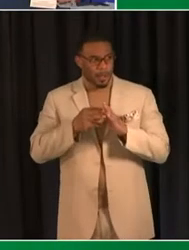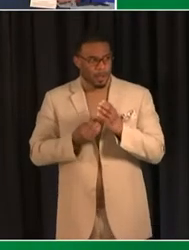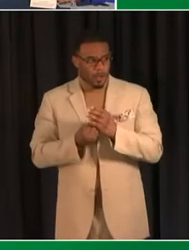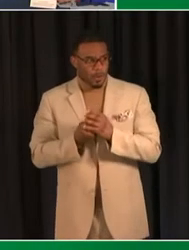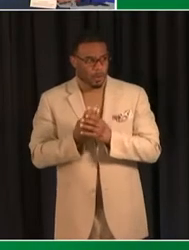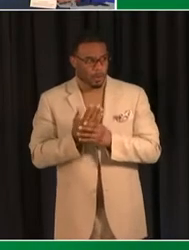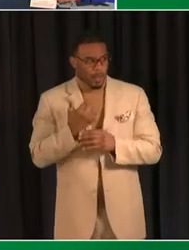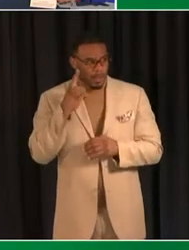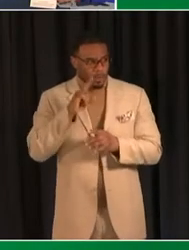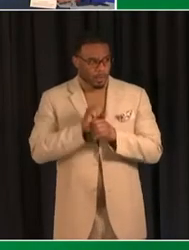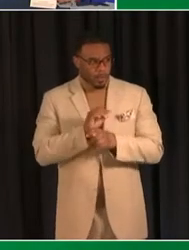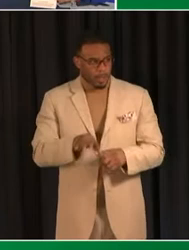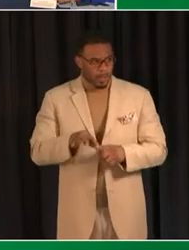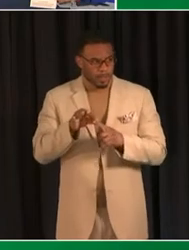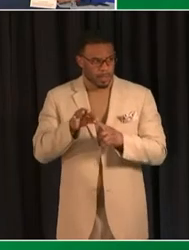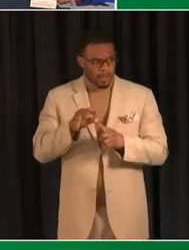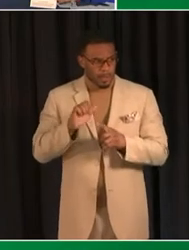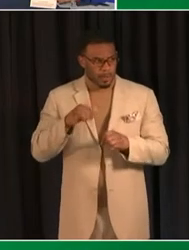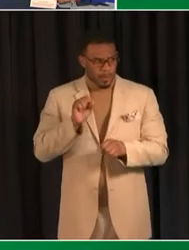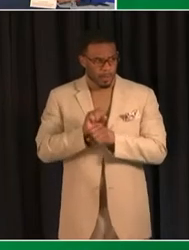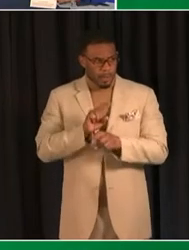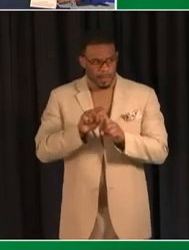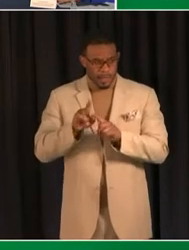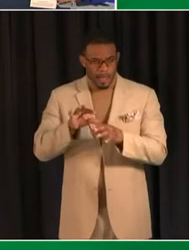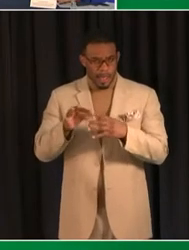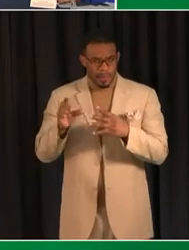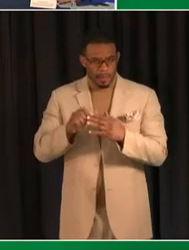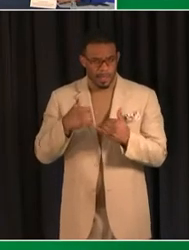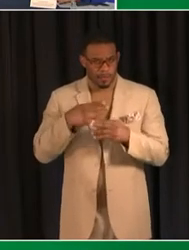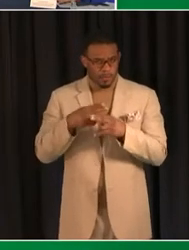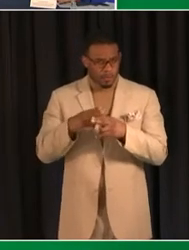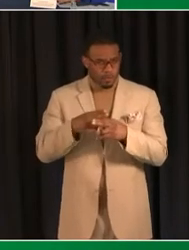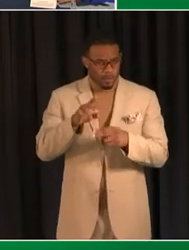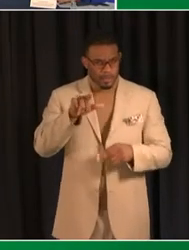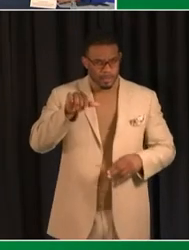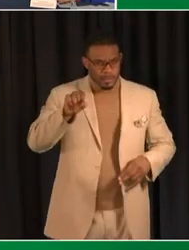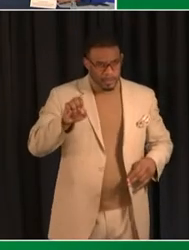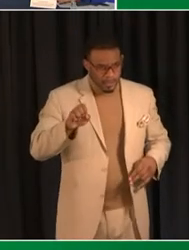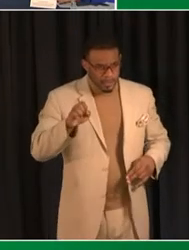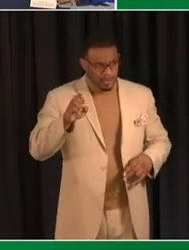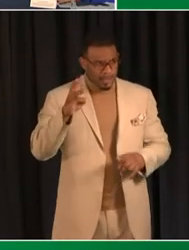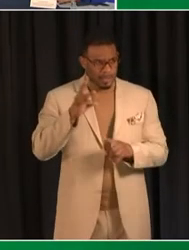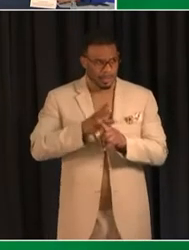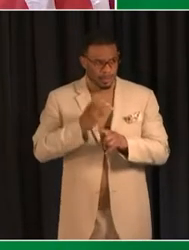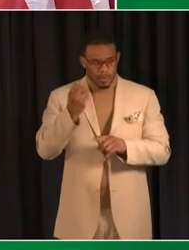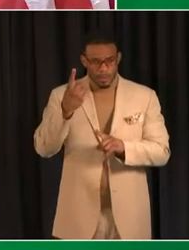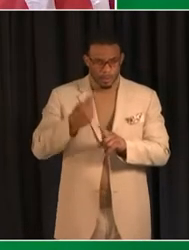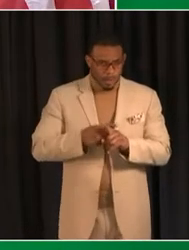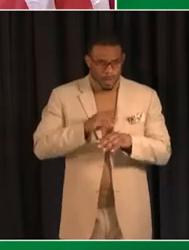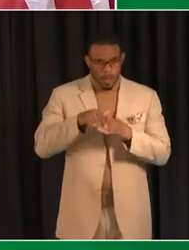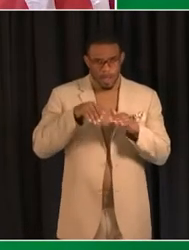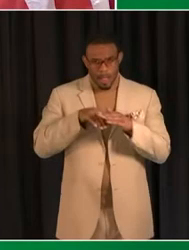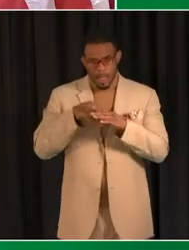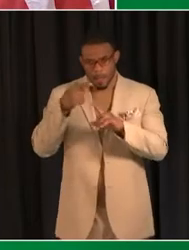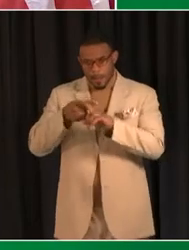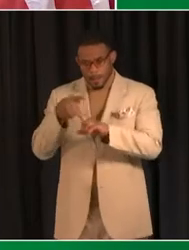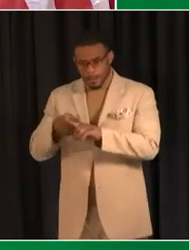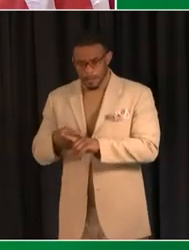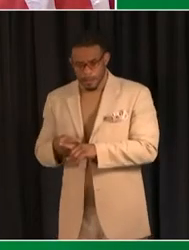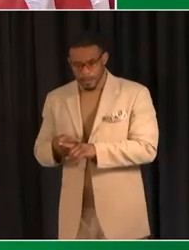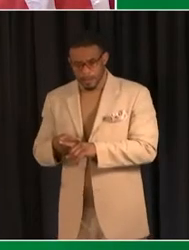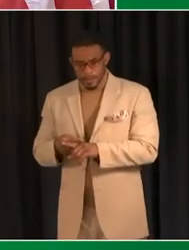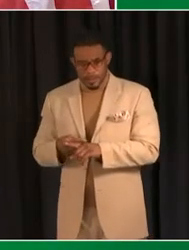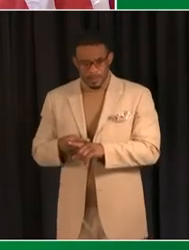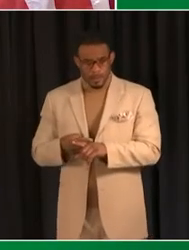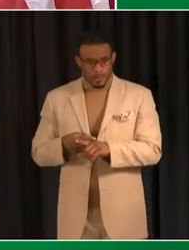grow and grow. I think what's really unique about WeWork is that option to have a short-term lease, that's 6-month or 12-month or all access month to